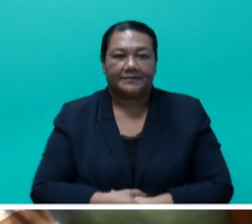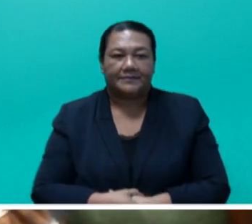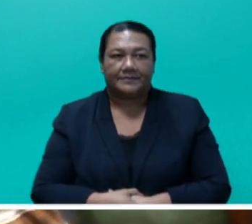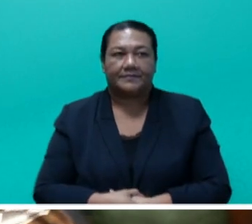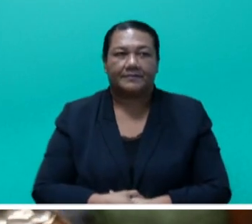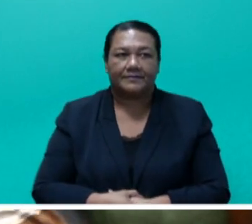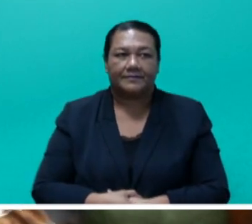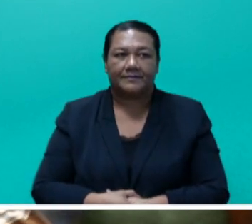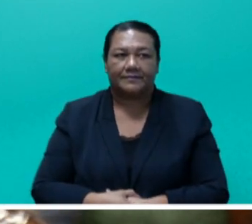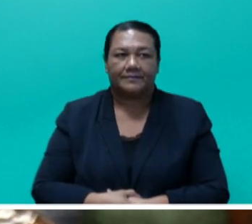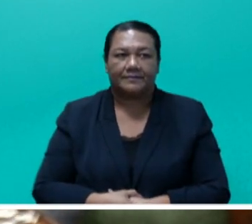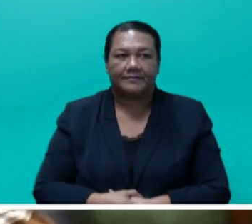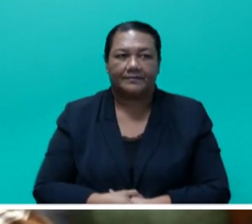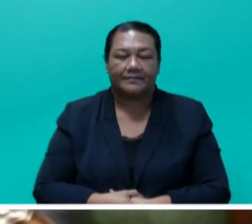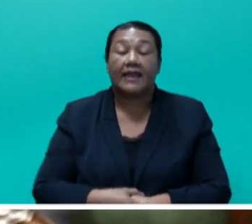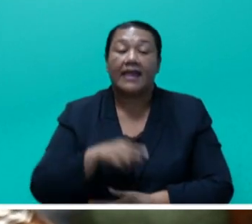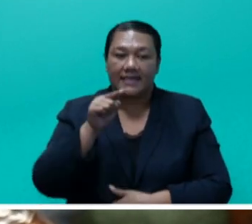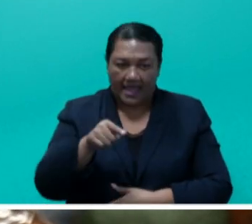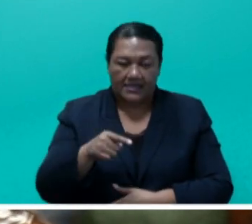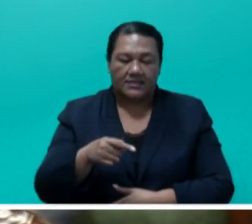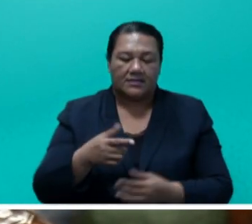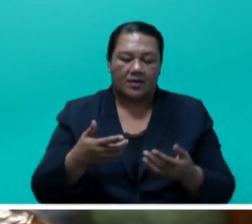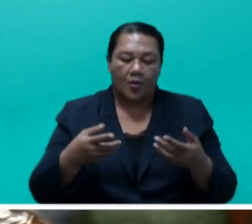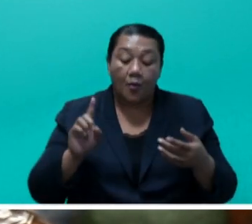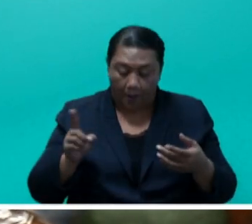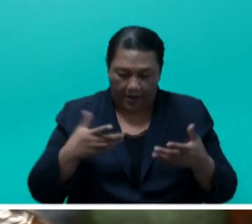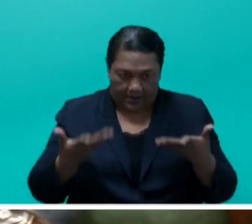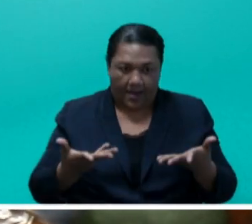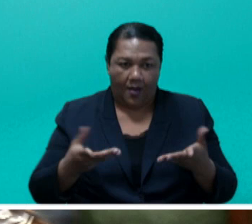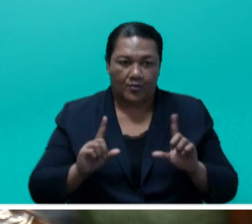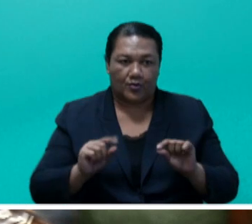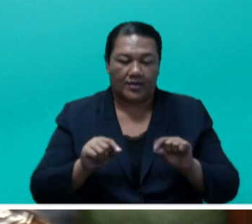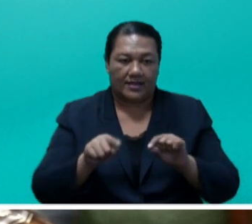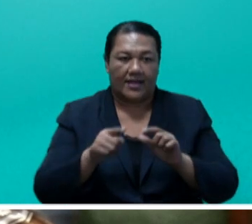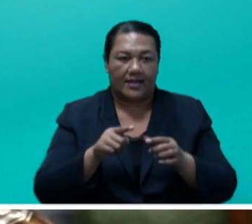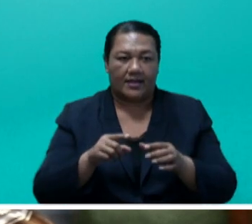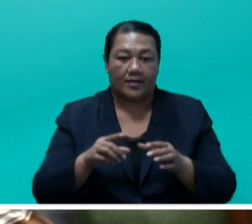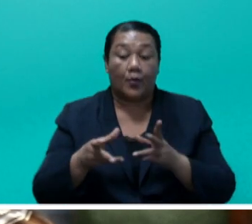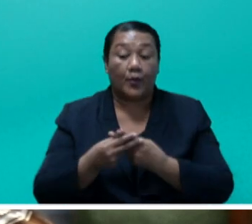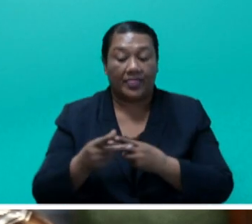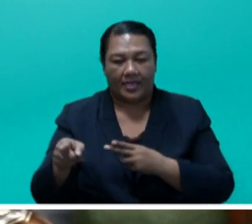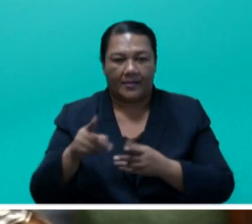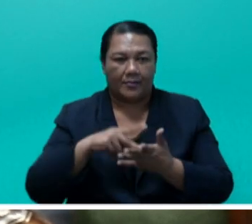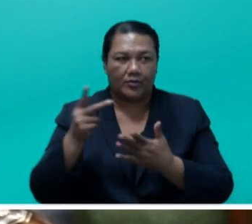So that's where we are, Mr. Speaker, on that project. And again, I want to emphasize that